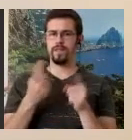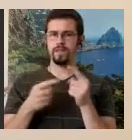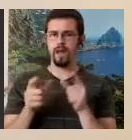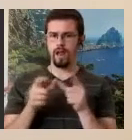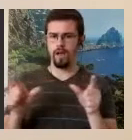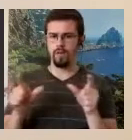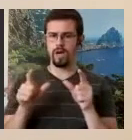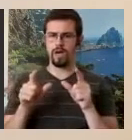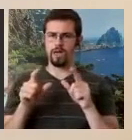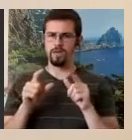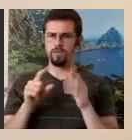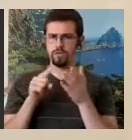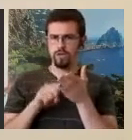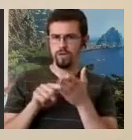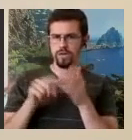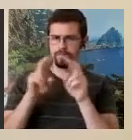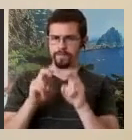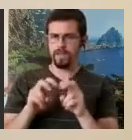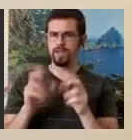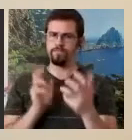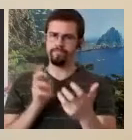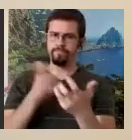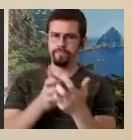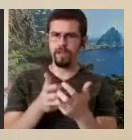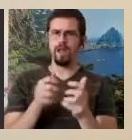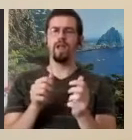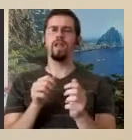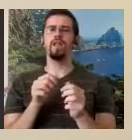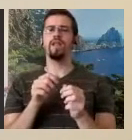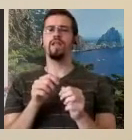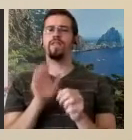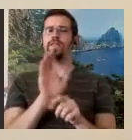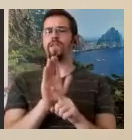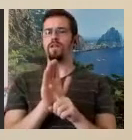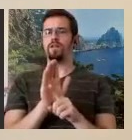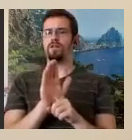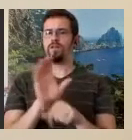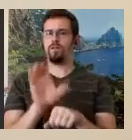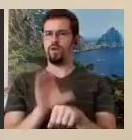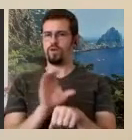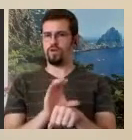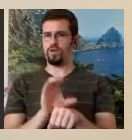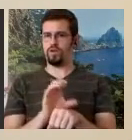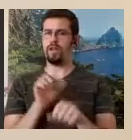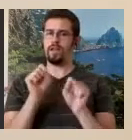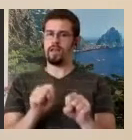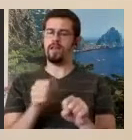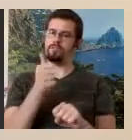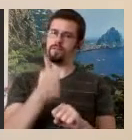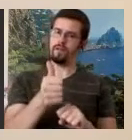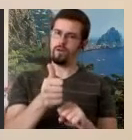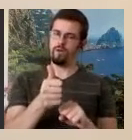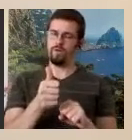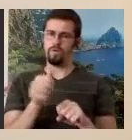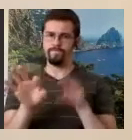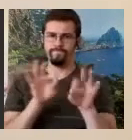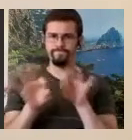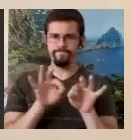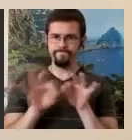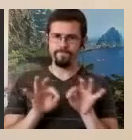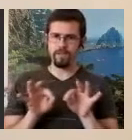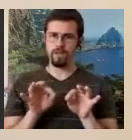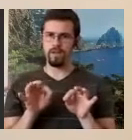to deaf people as it is, and then have them create their own writings to see what they do with it. I think that